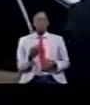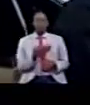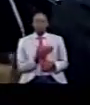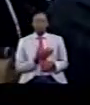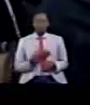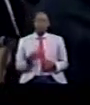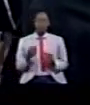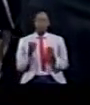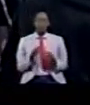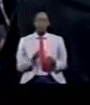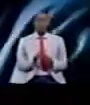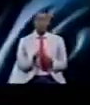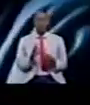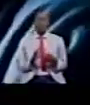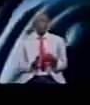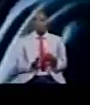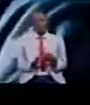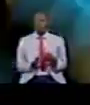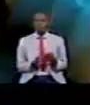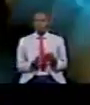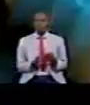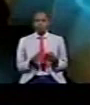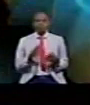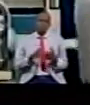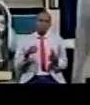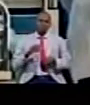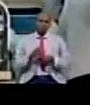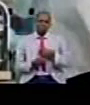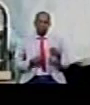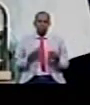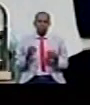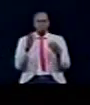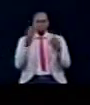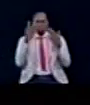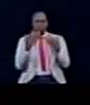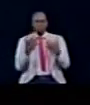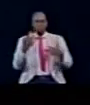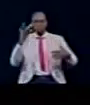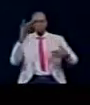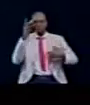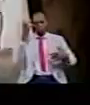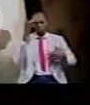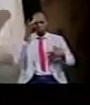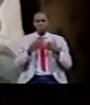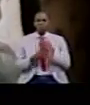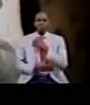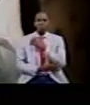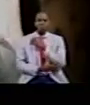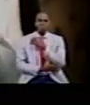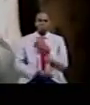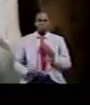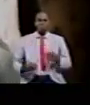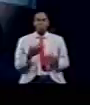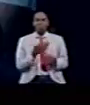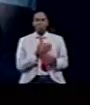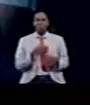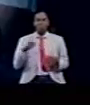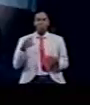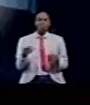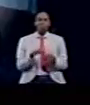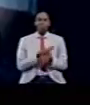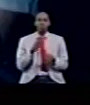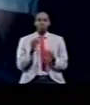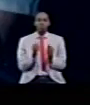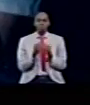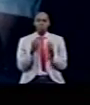know this is a man of God. And it's like wanting to frustrate the man of God. We are going to pray. The Holy Ghost will